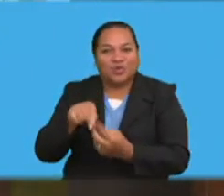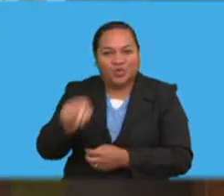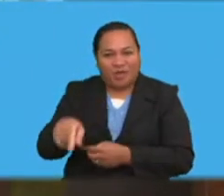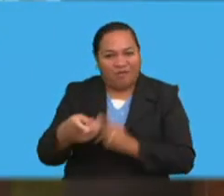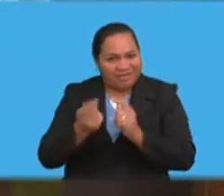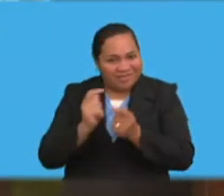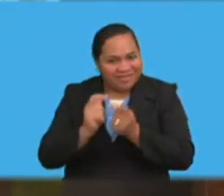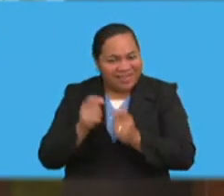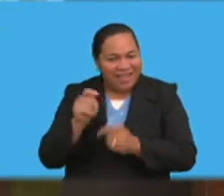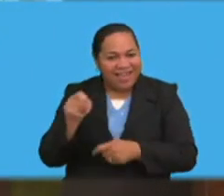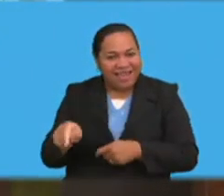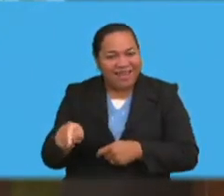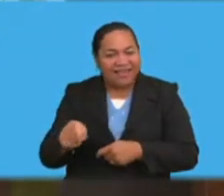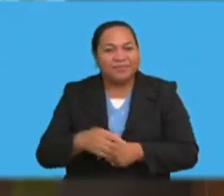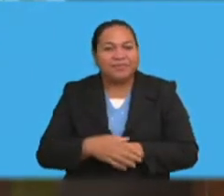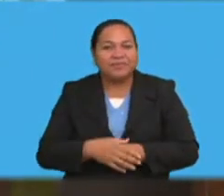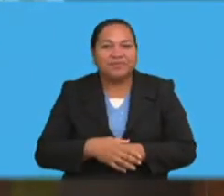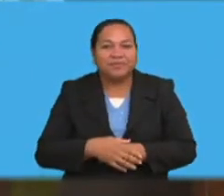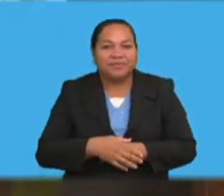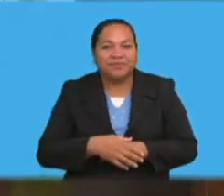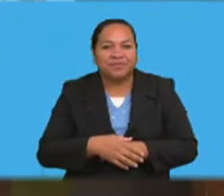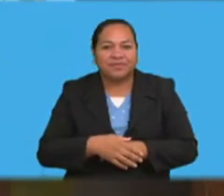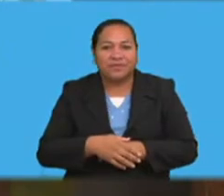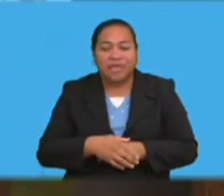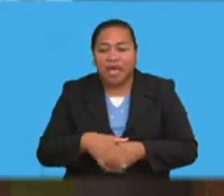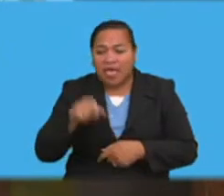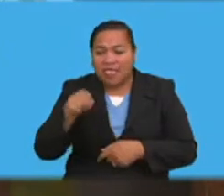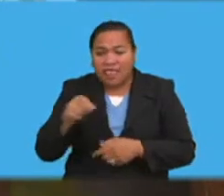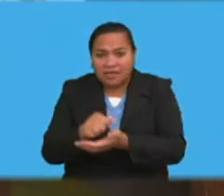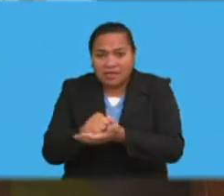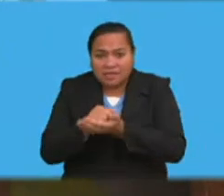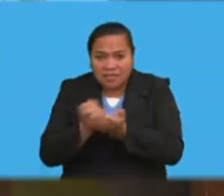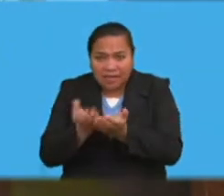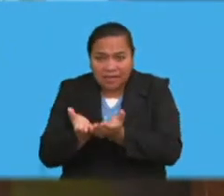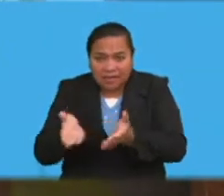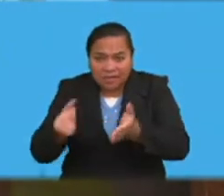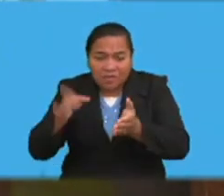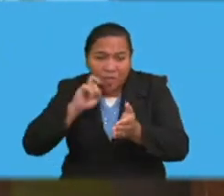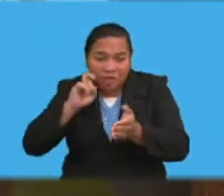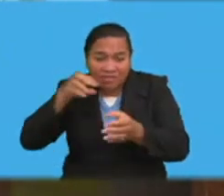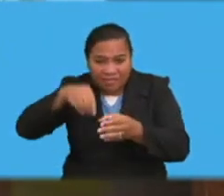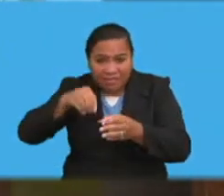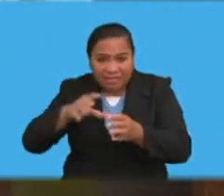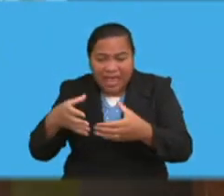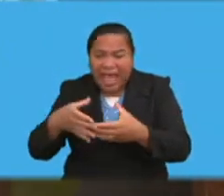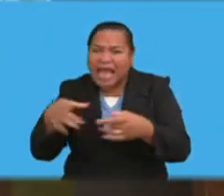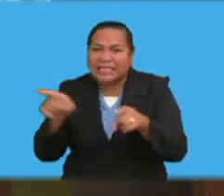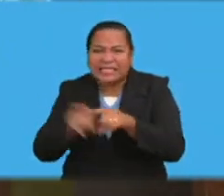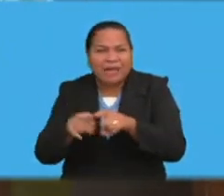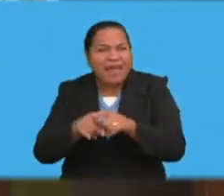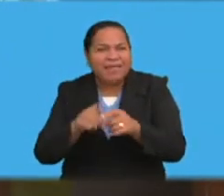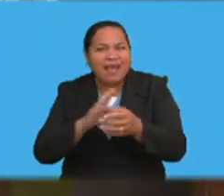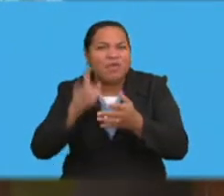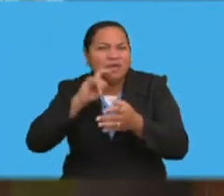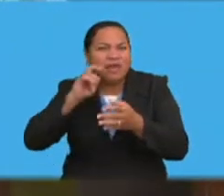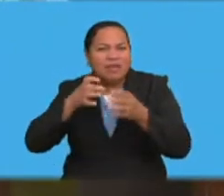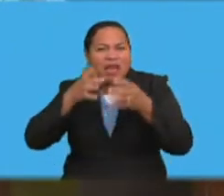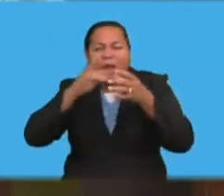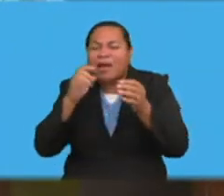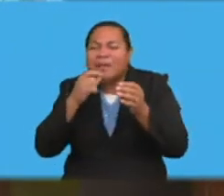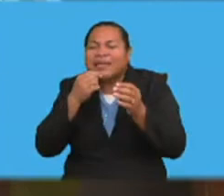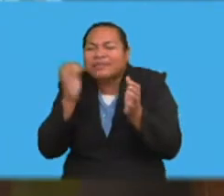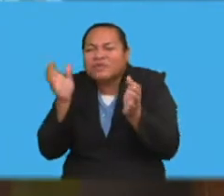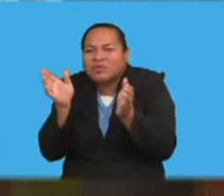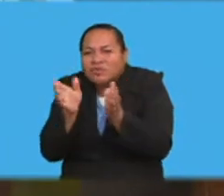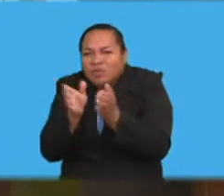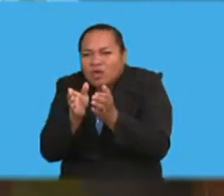Speaker. So, Madam Speaker, the retention dam is similar to like a hydro dam, but it's much smaller, Madam